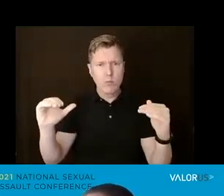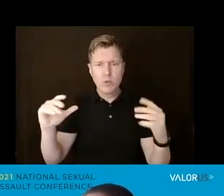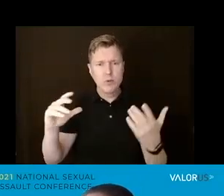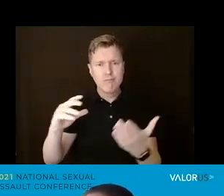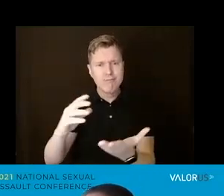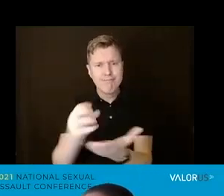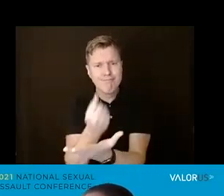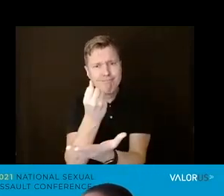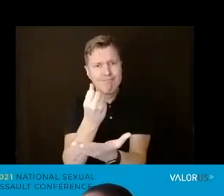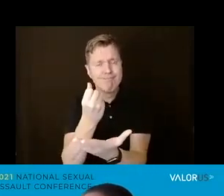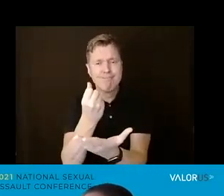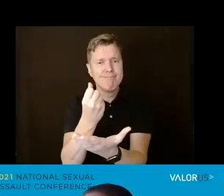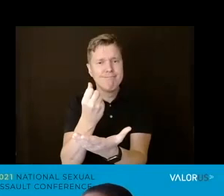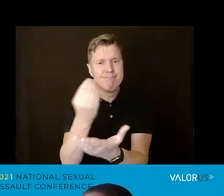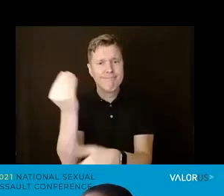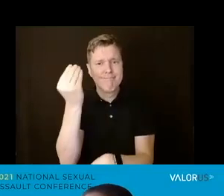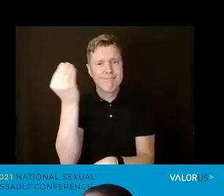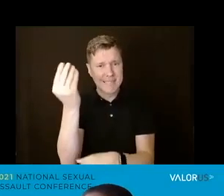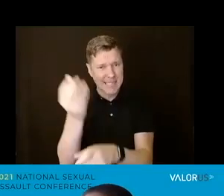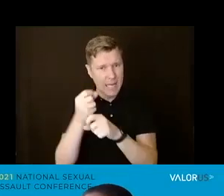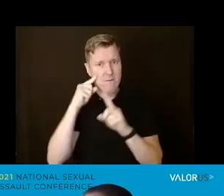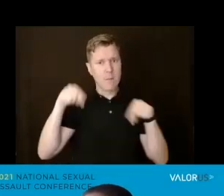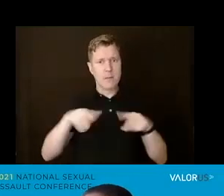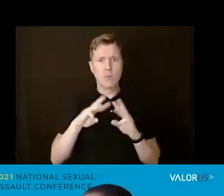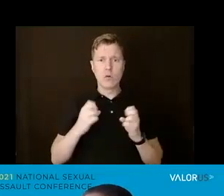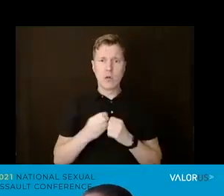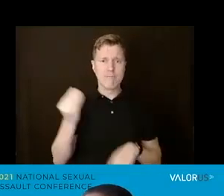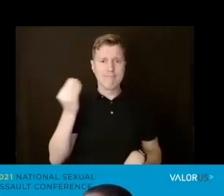this workshop in particular? And